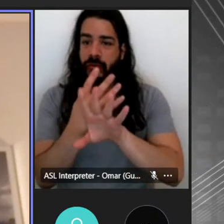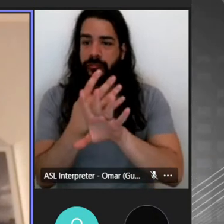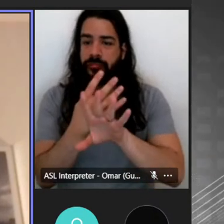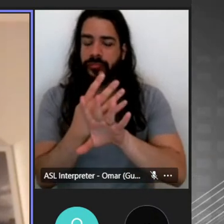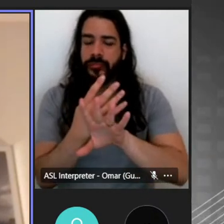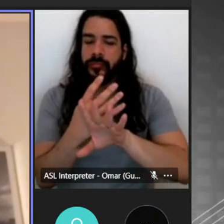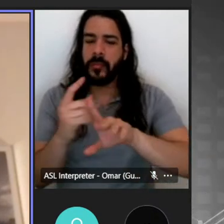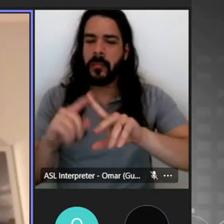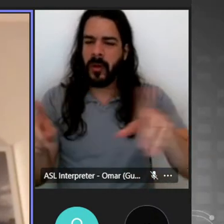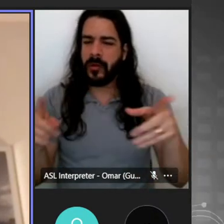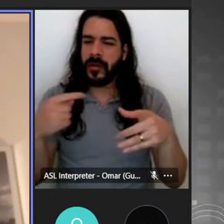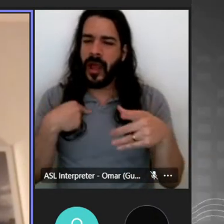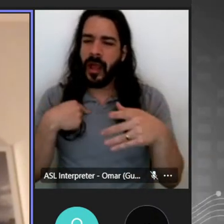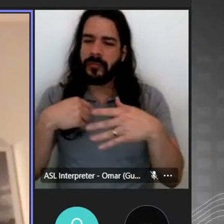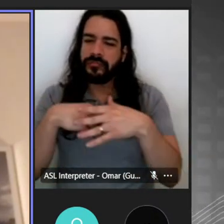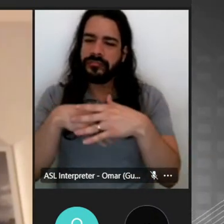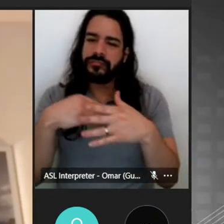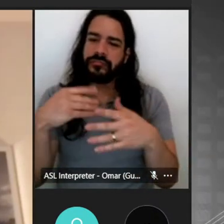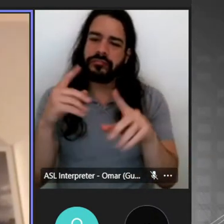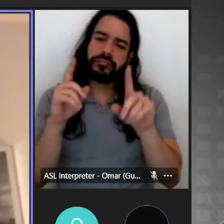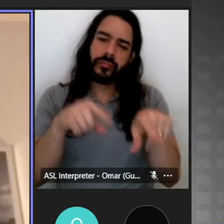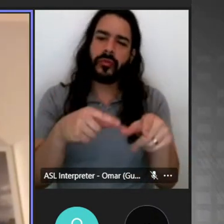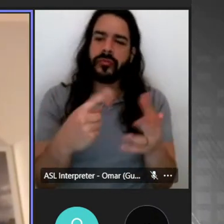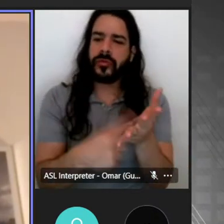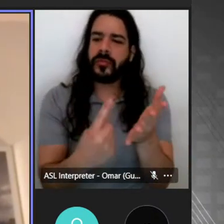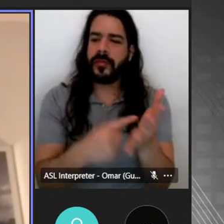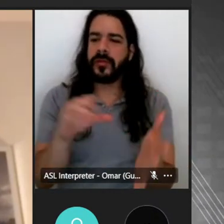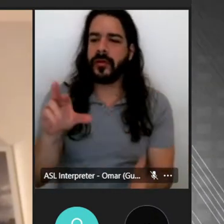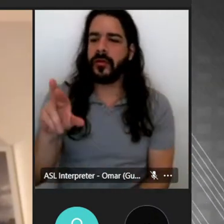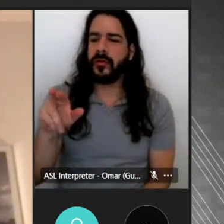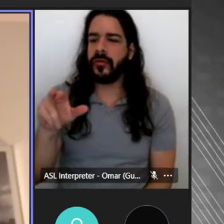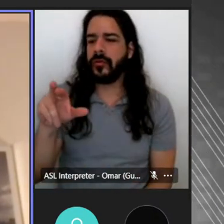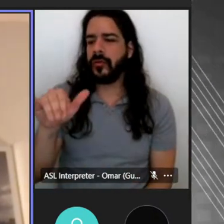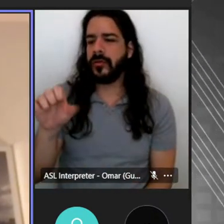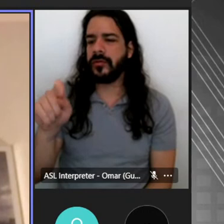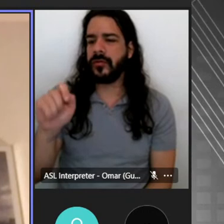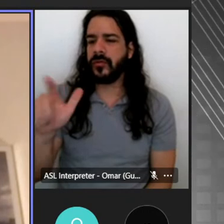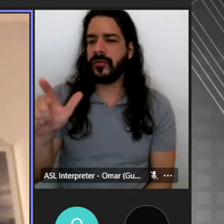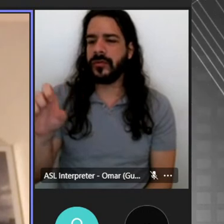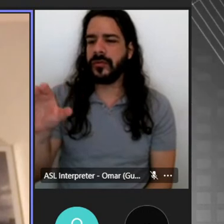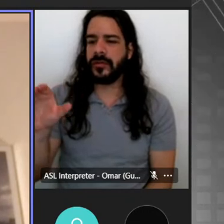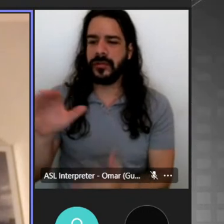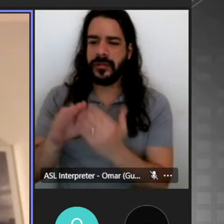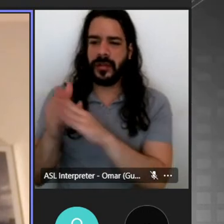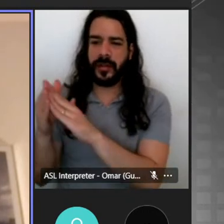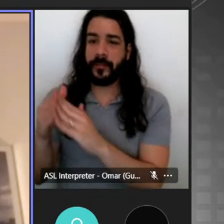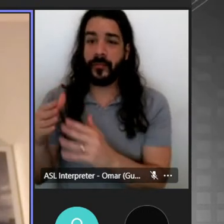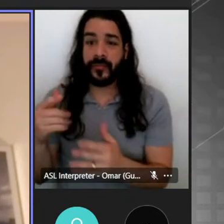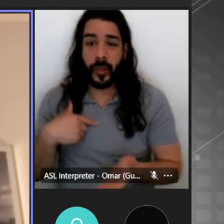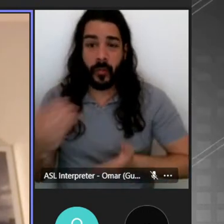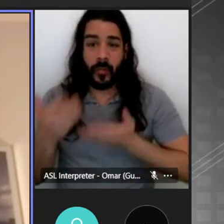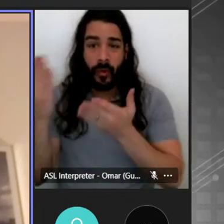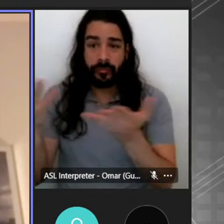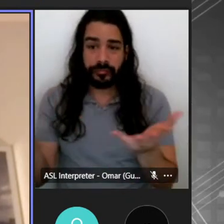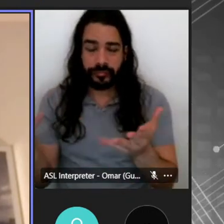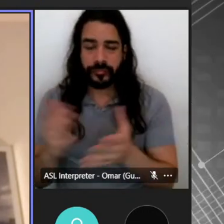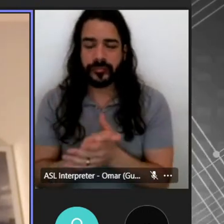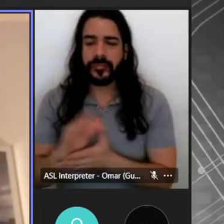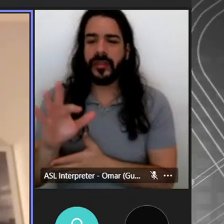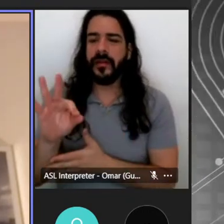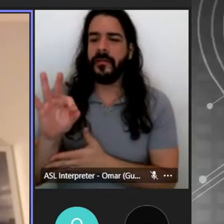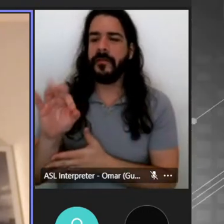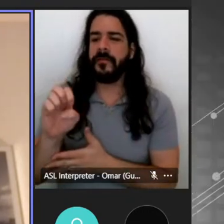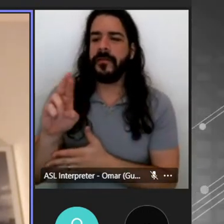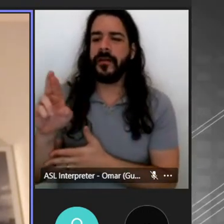uh uh virtually but telework but uh when I do go in I work in Crystal City uh or in other words so